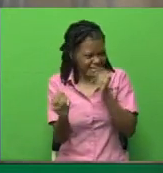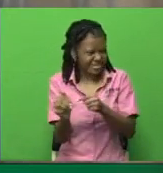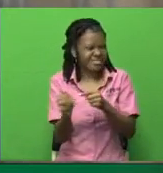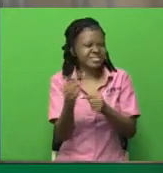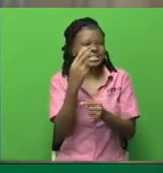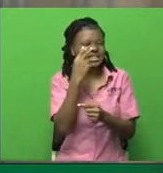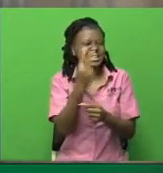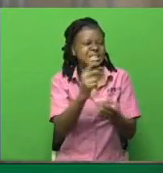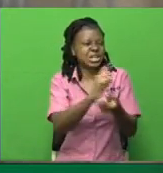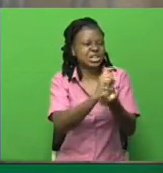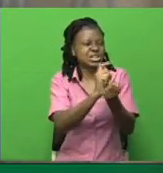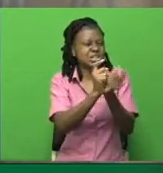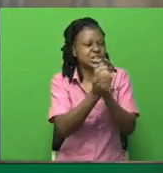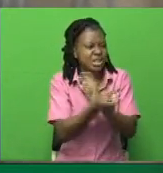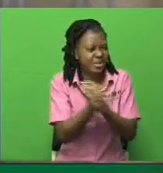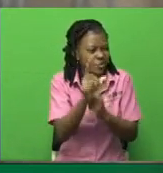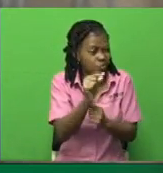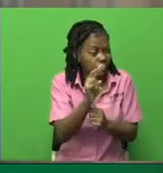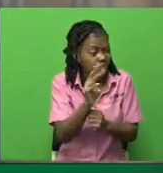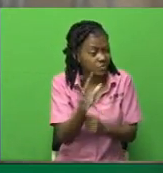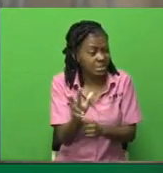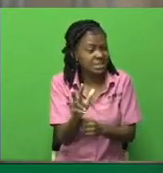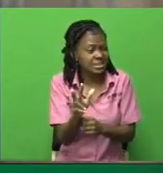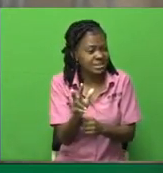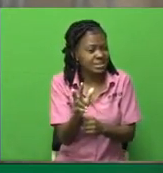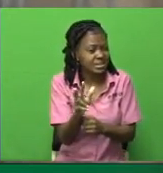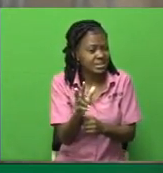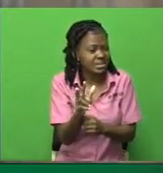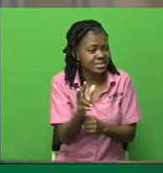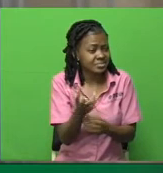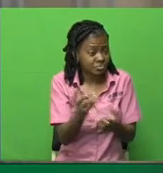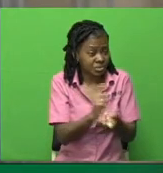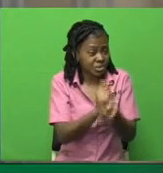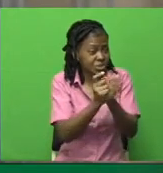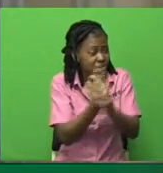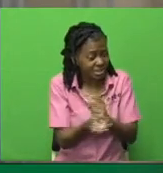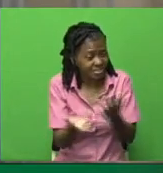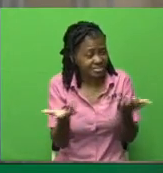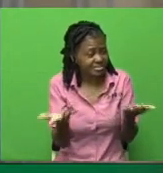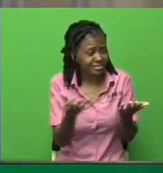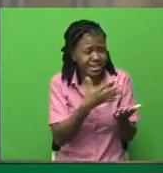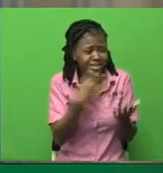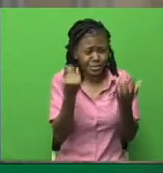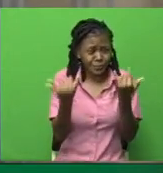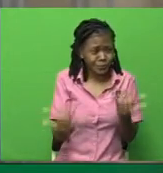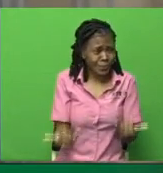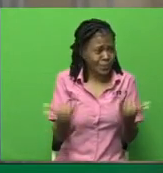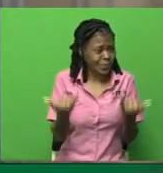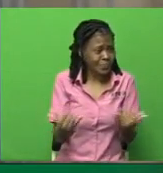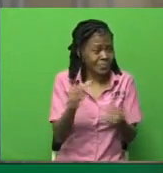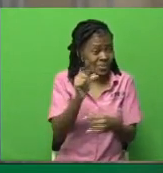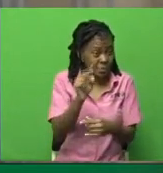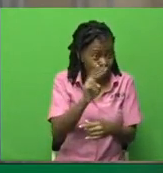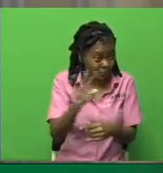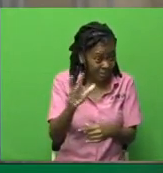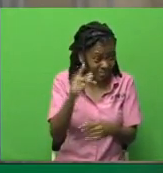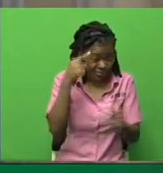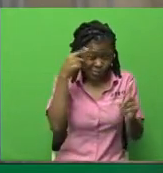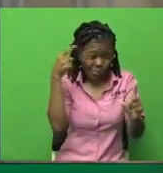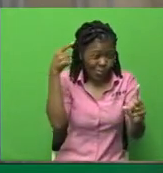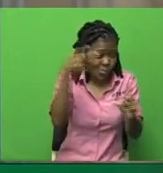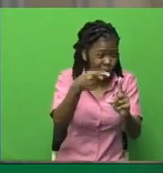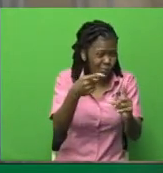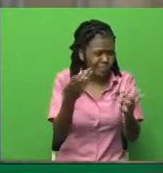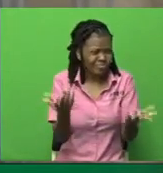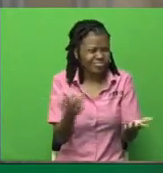a reality in 2023 I know even that goal of 2023 achievement is in